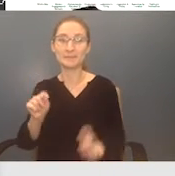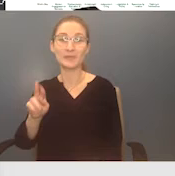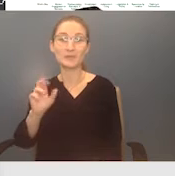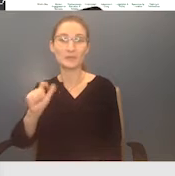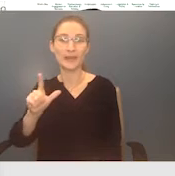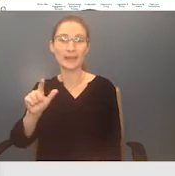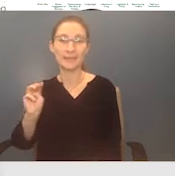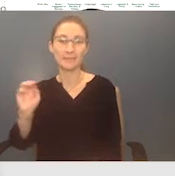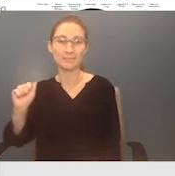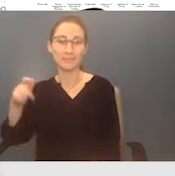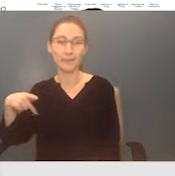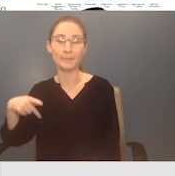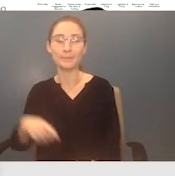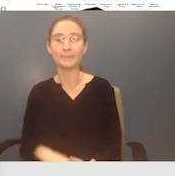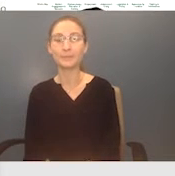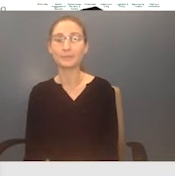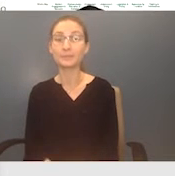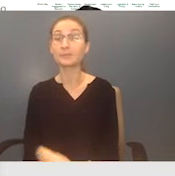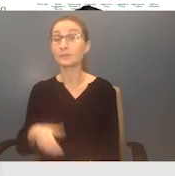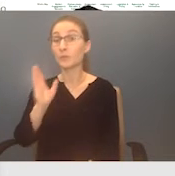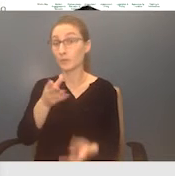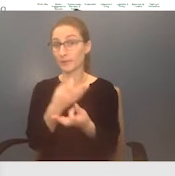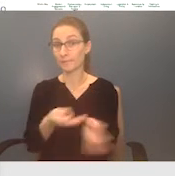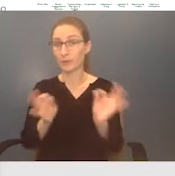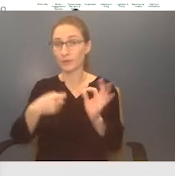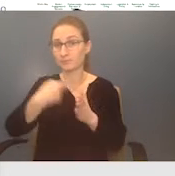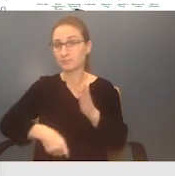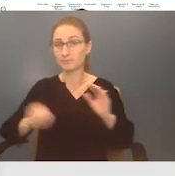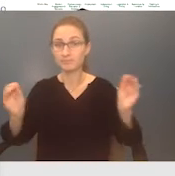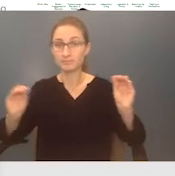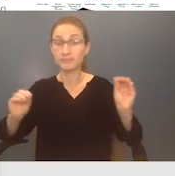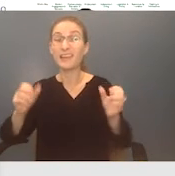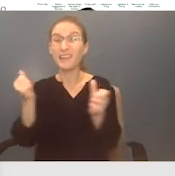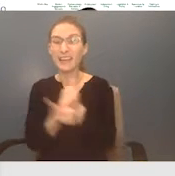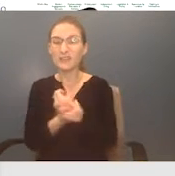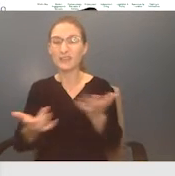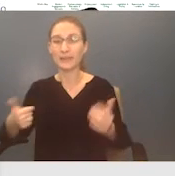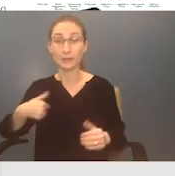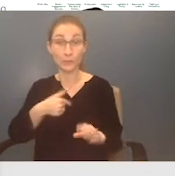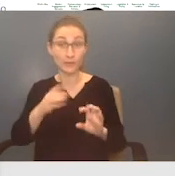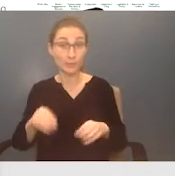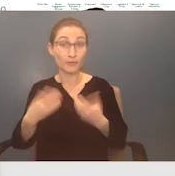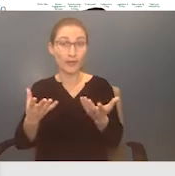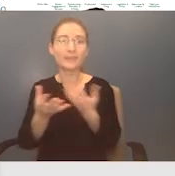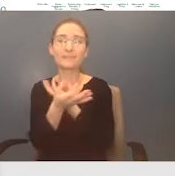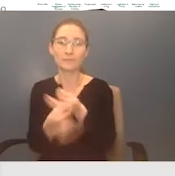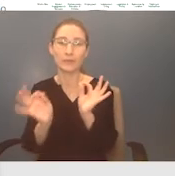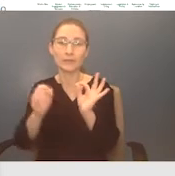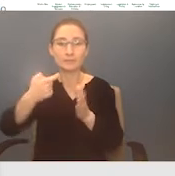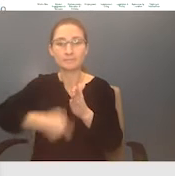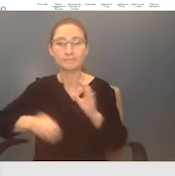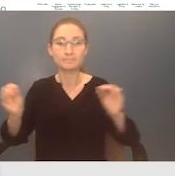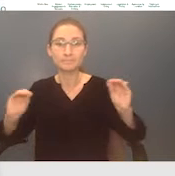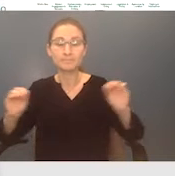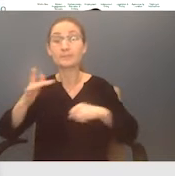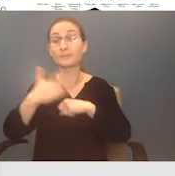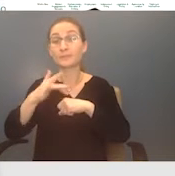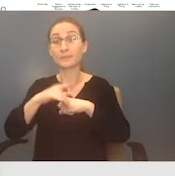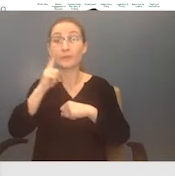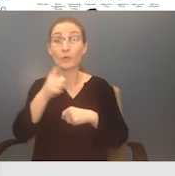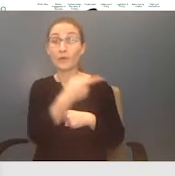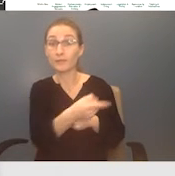map, and it is available and free. Everything that Project 10 provides is free and available to anyone in